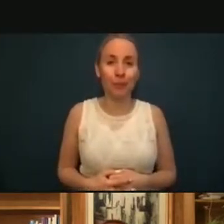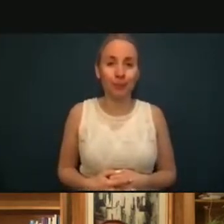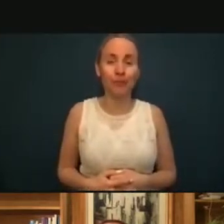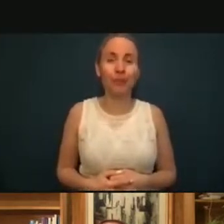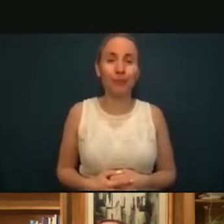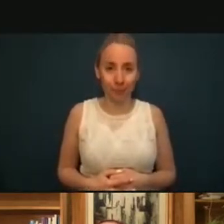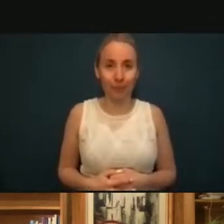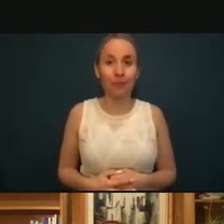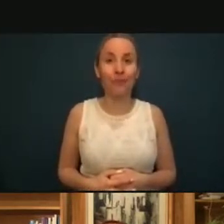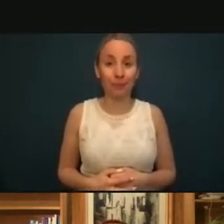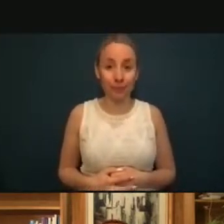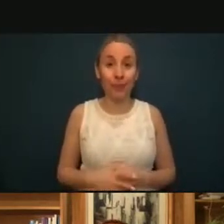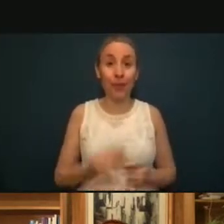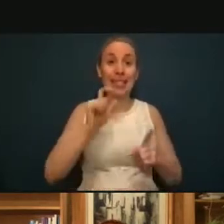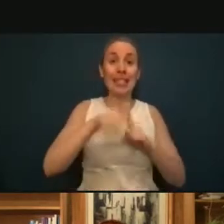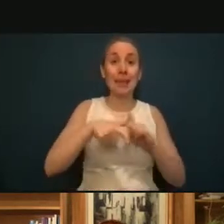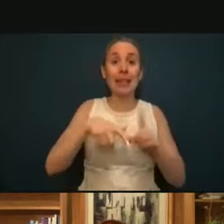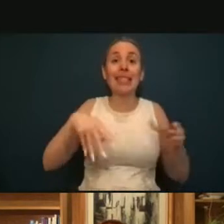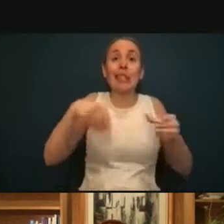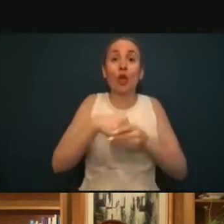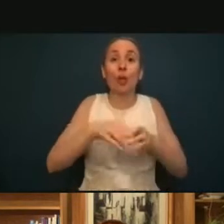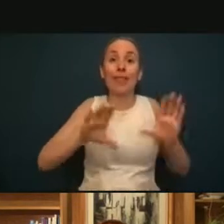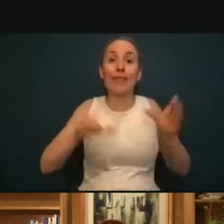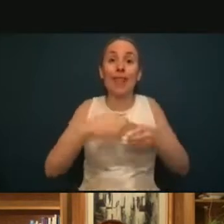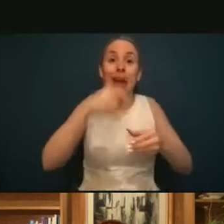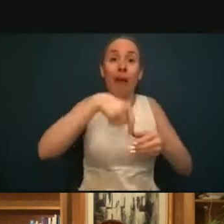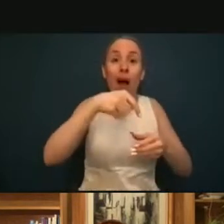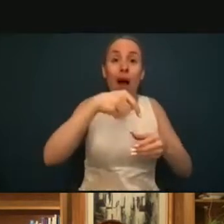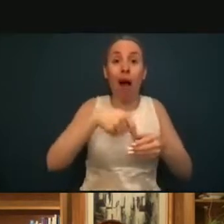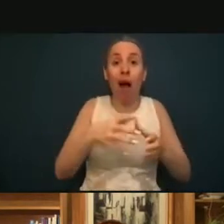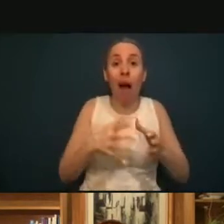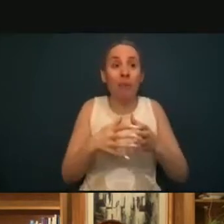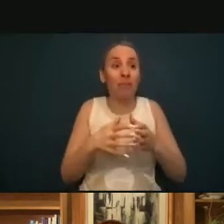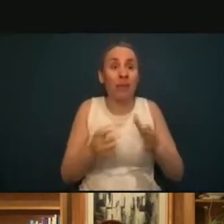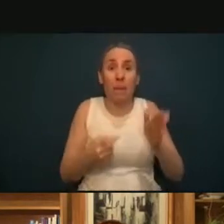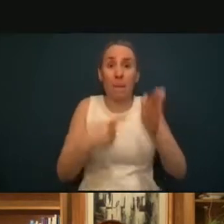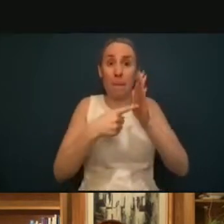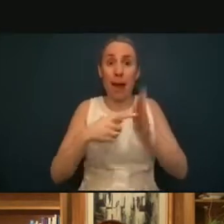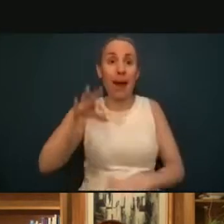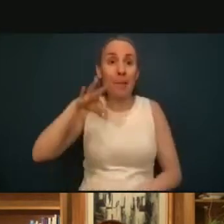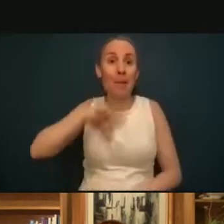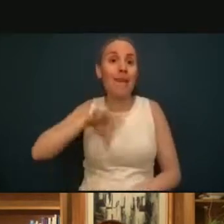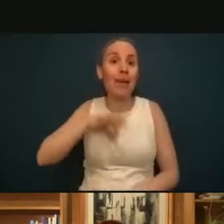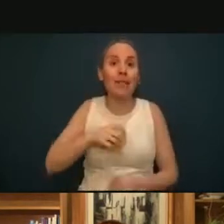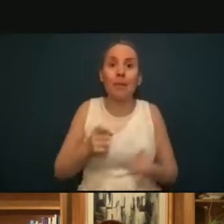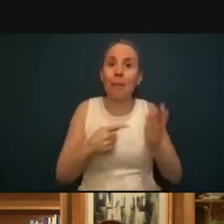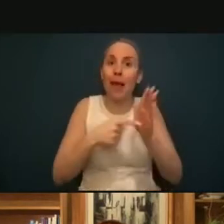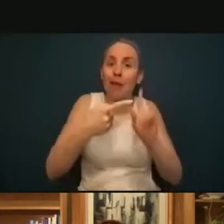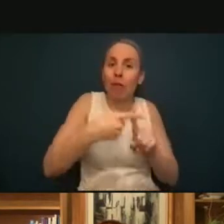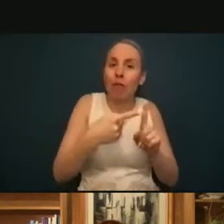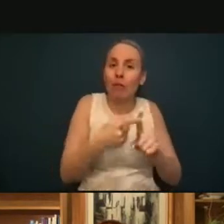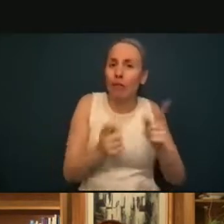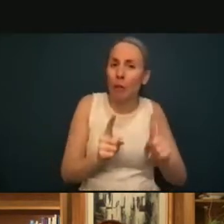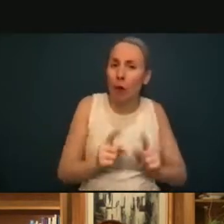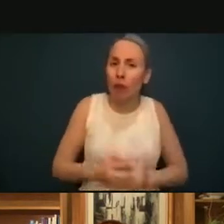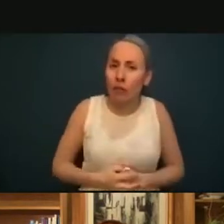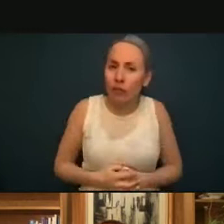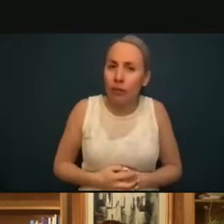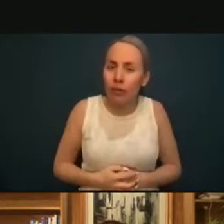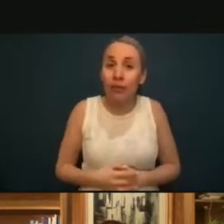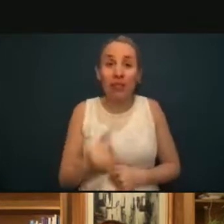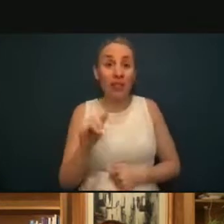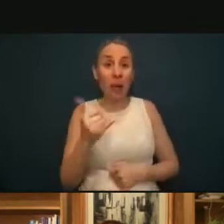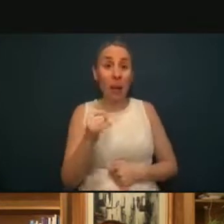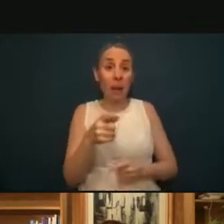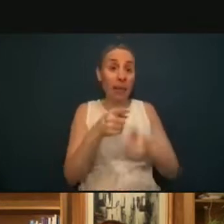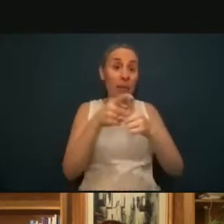a disability inclusive sector? Are there any kind of like benefits that the audience at home may not even be